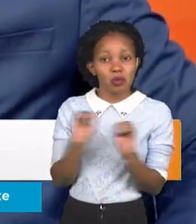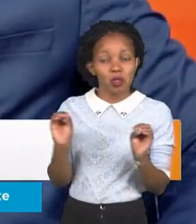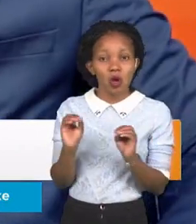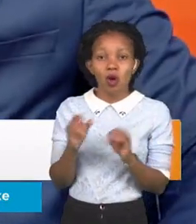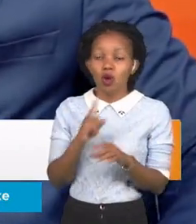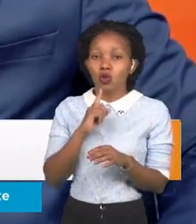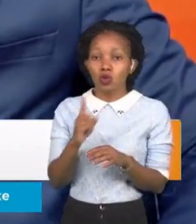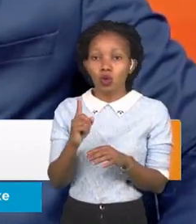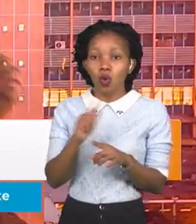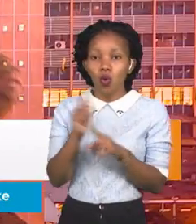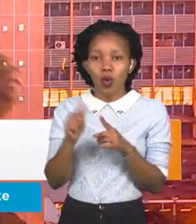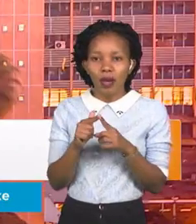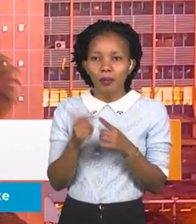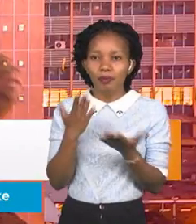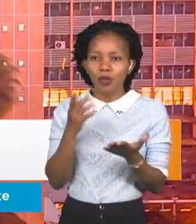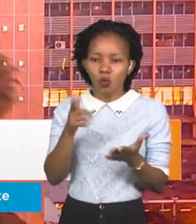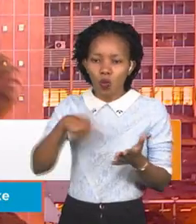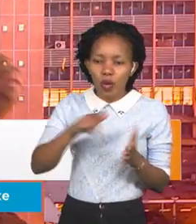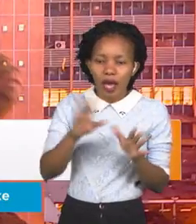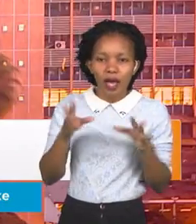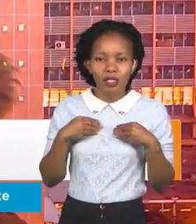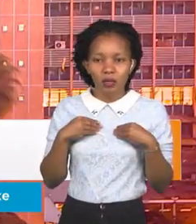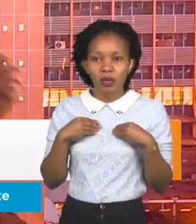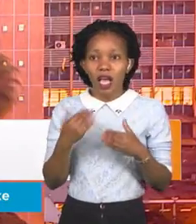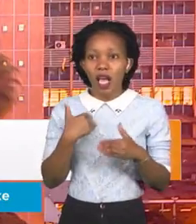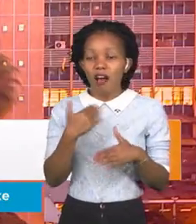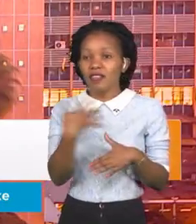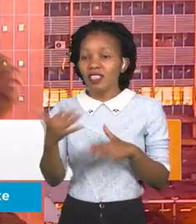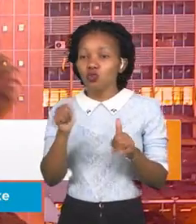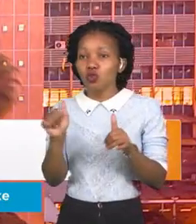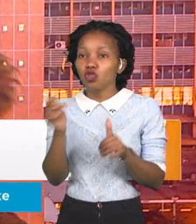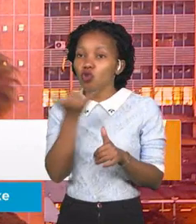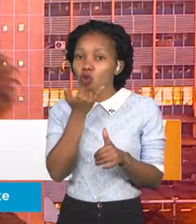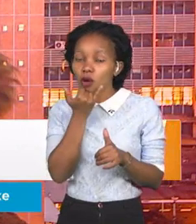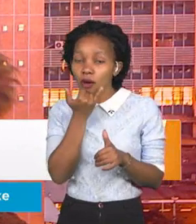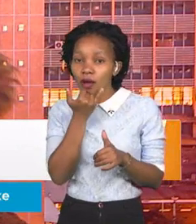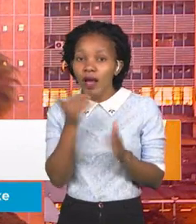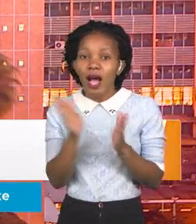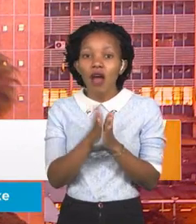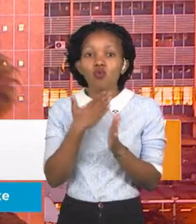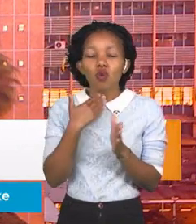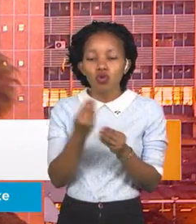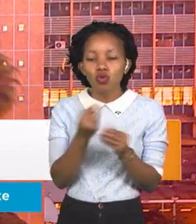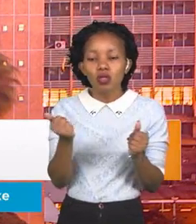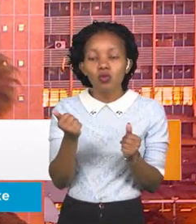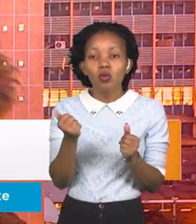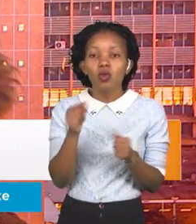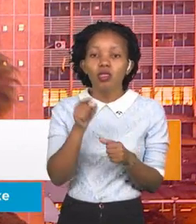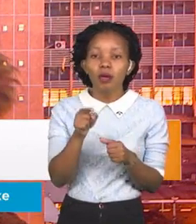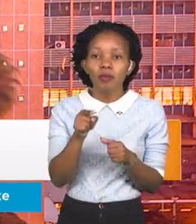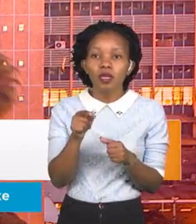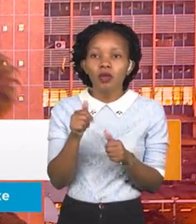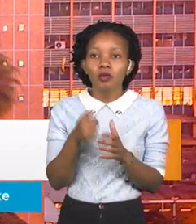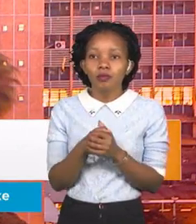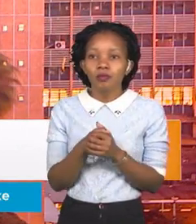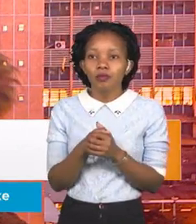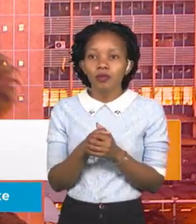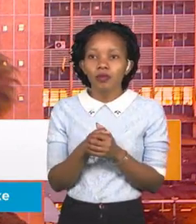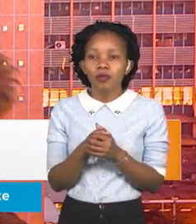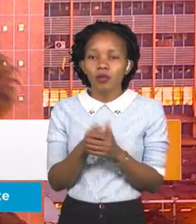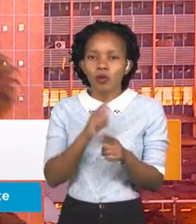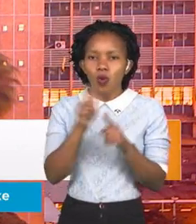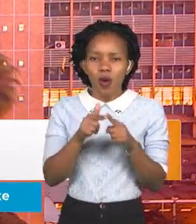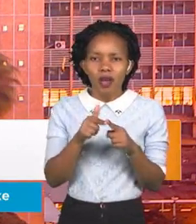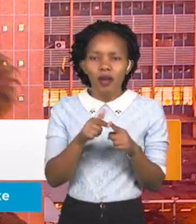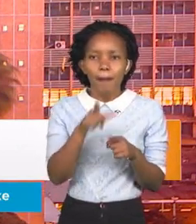as long as we come to a point where we accept there are things wrong with us and we want to deal with them, which is the society, when he says